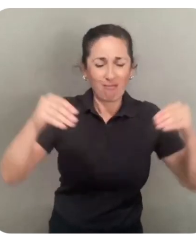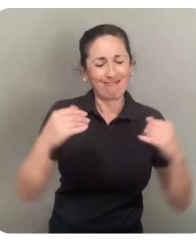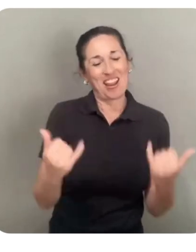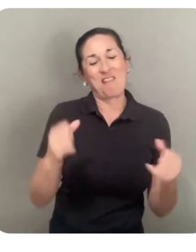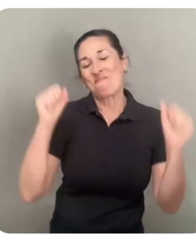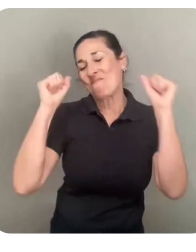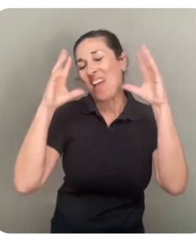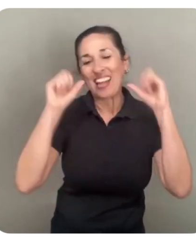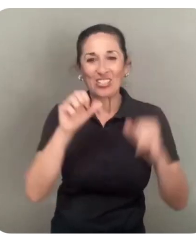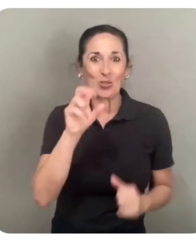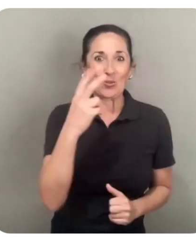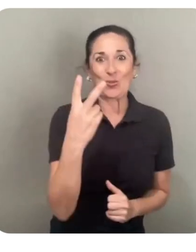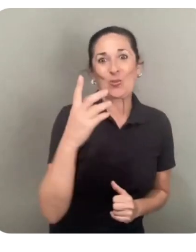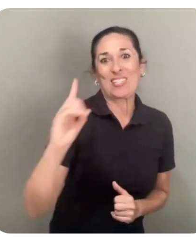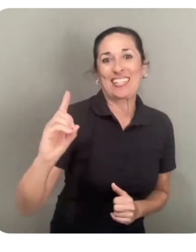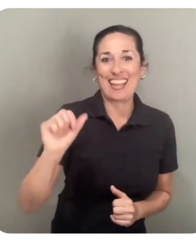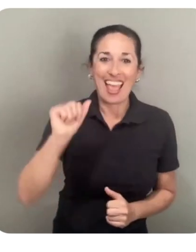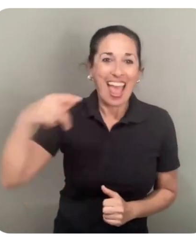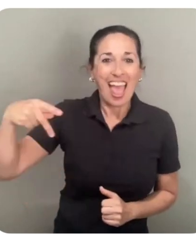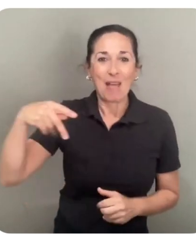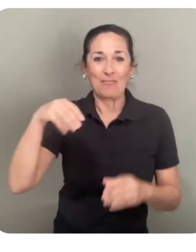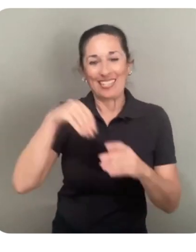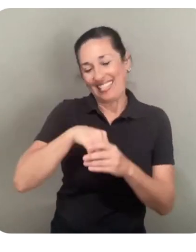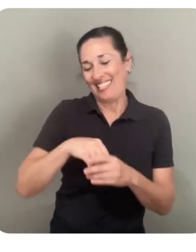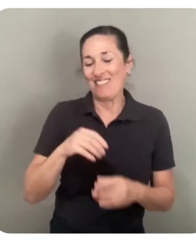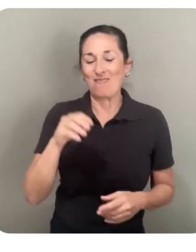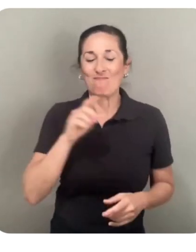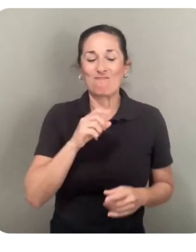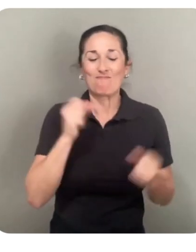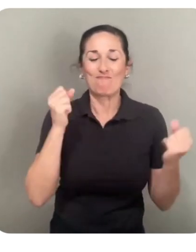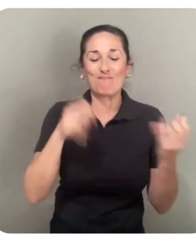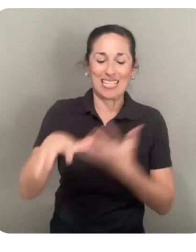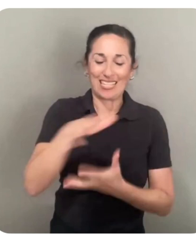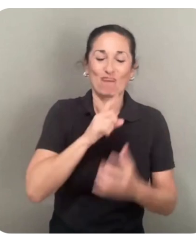2D apps in MR and the ability to launch on the store,